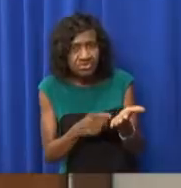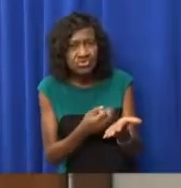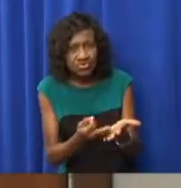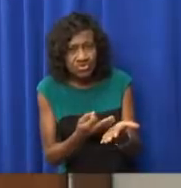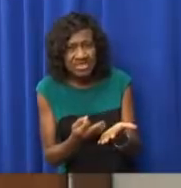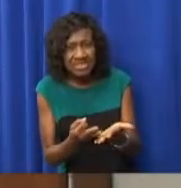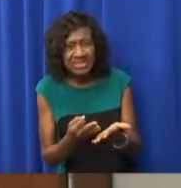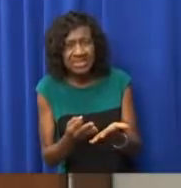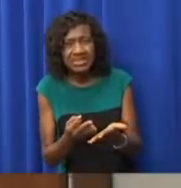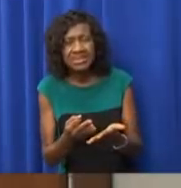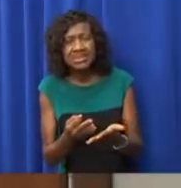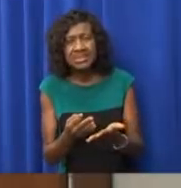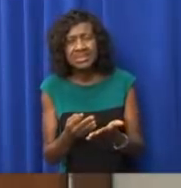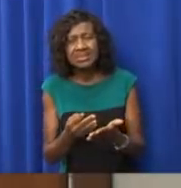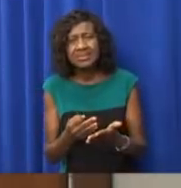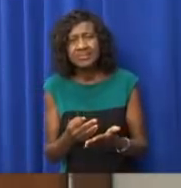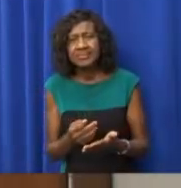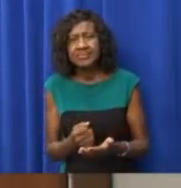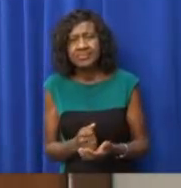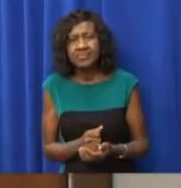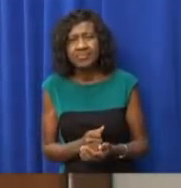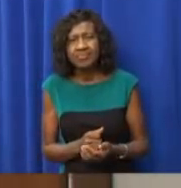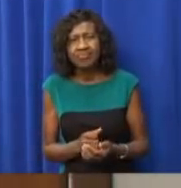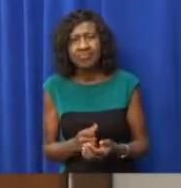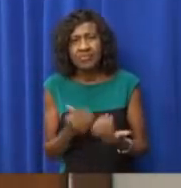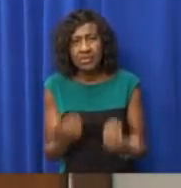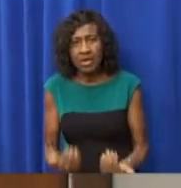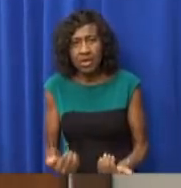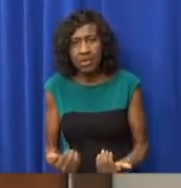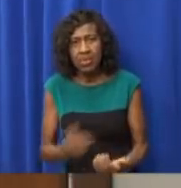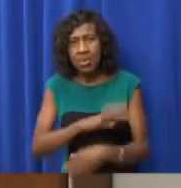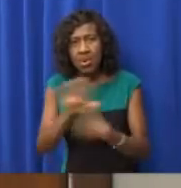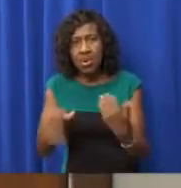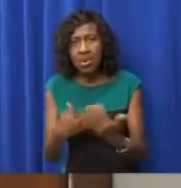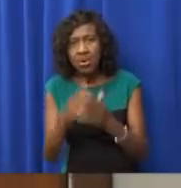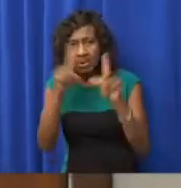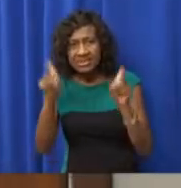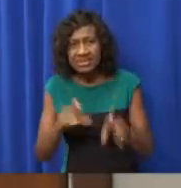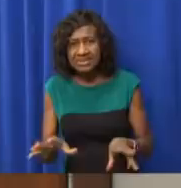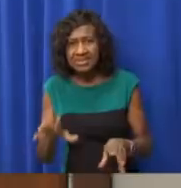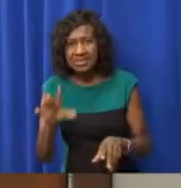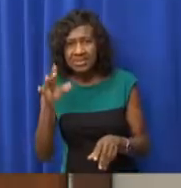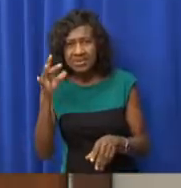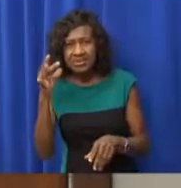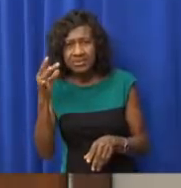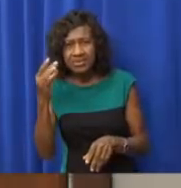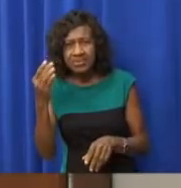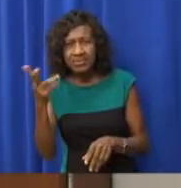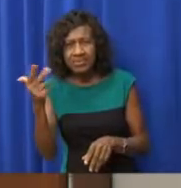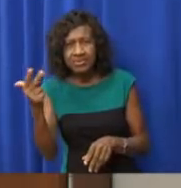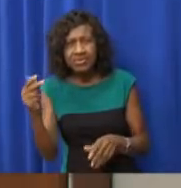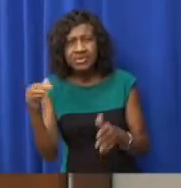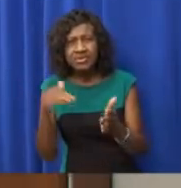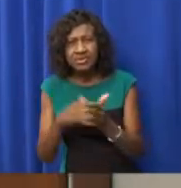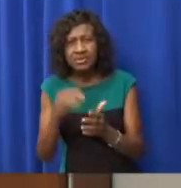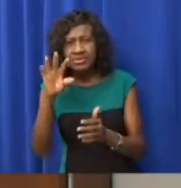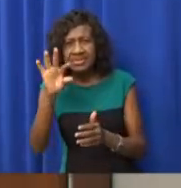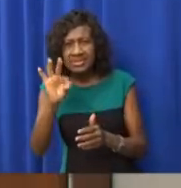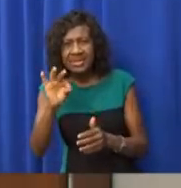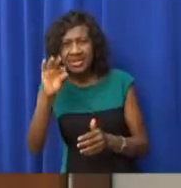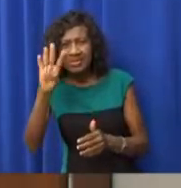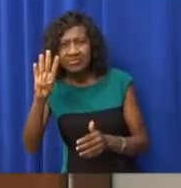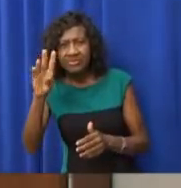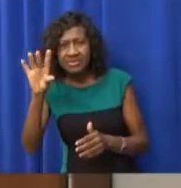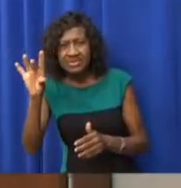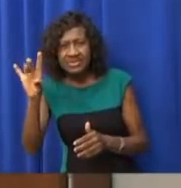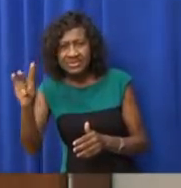up through our screening program. That brings our total tested to 13,947. Our